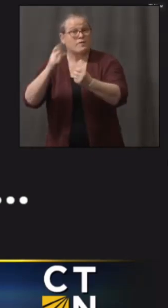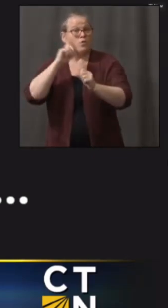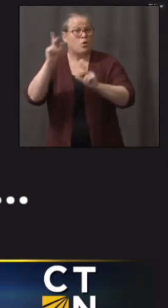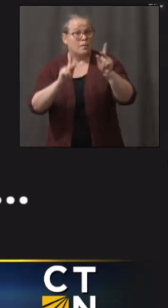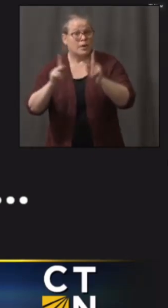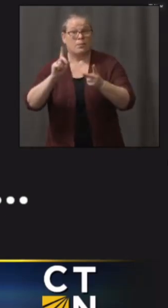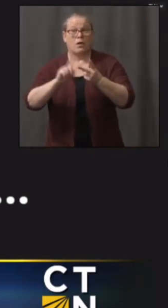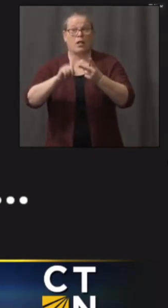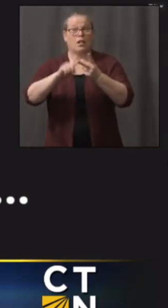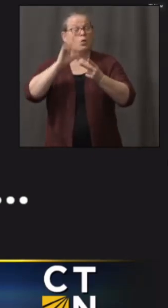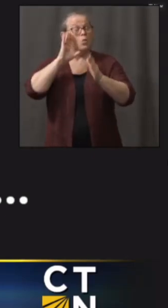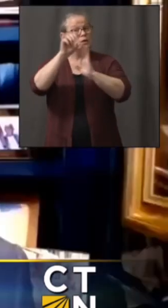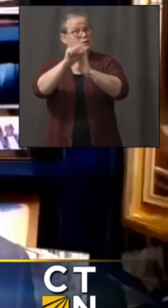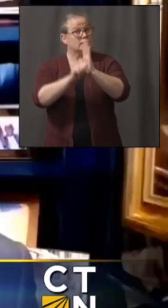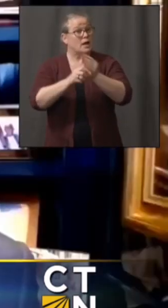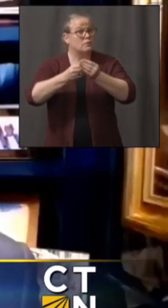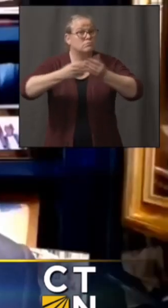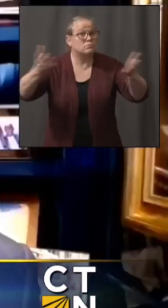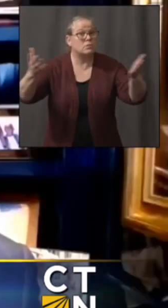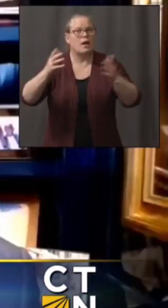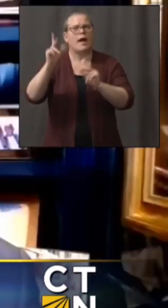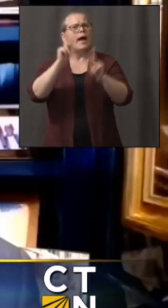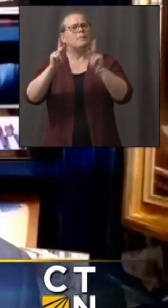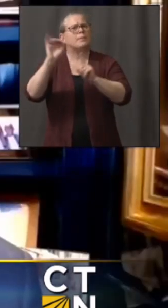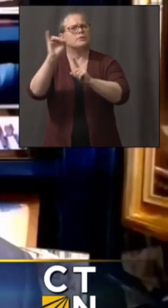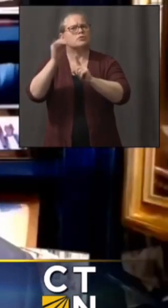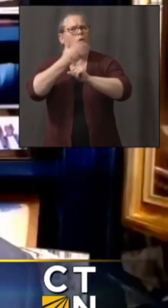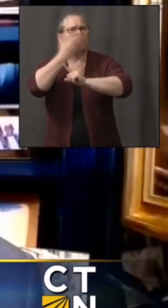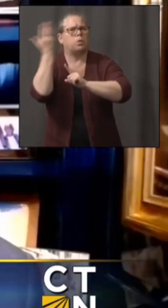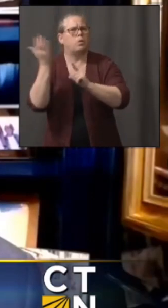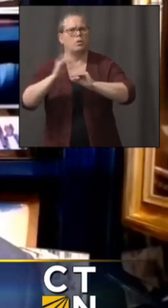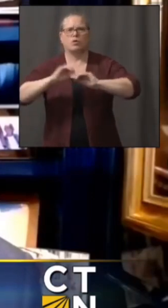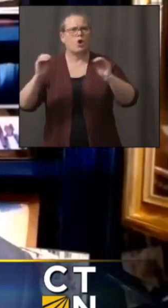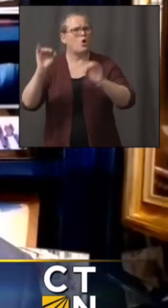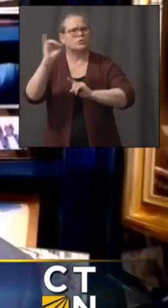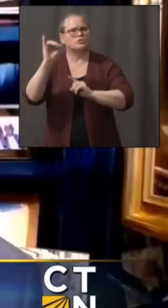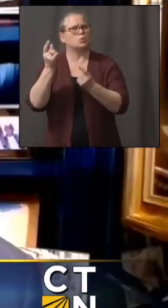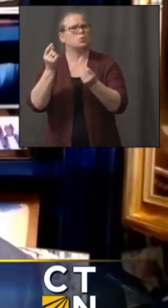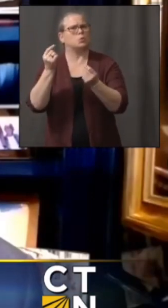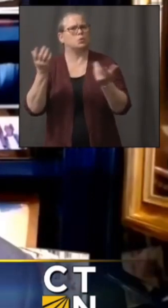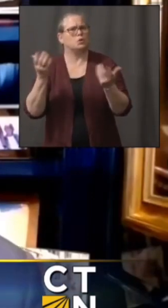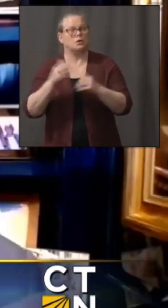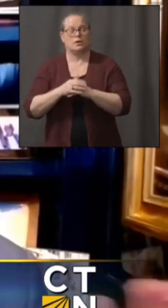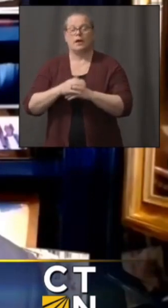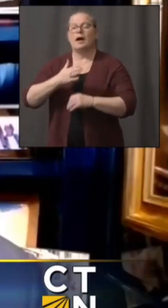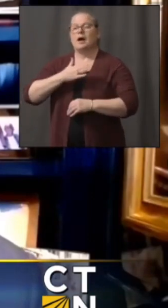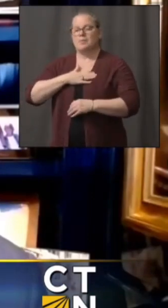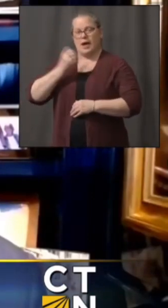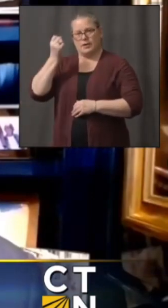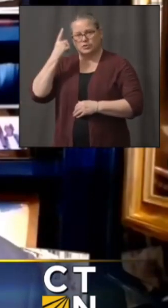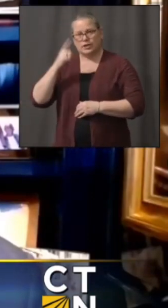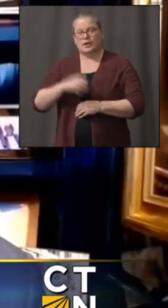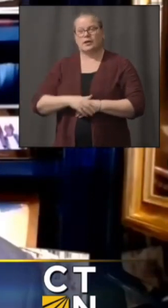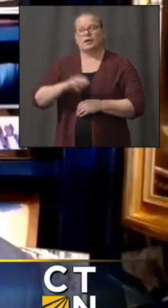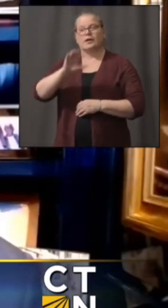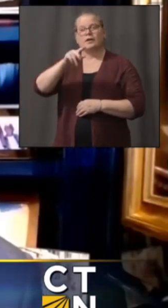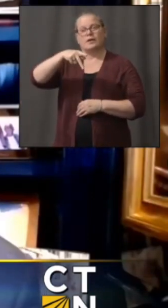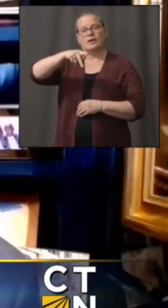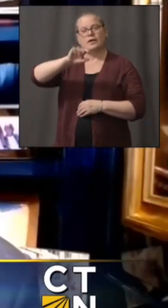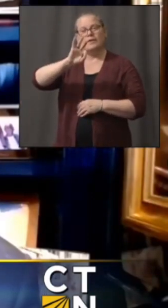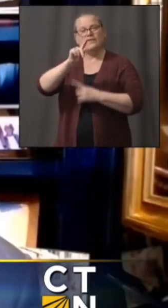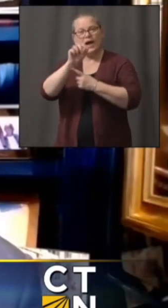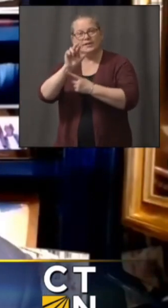insurance? Yeah, my understanding is that Pfizer and Moderna, working with perhaps McKesson, are going to get the vaccines distributed